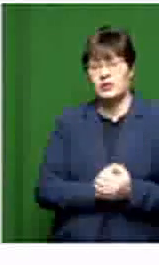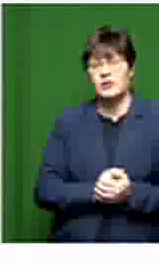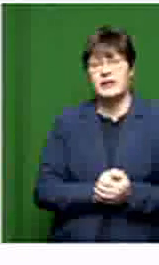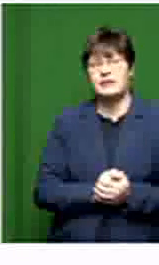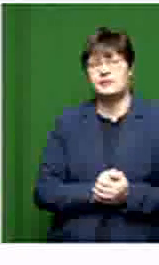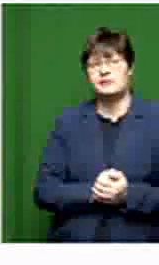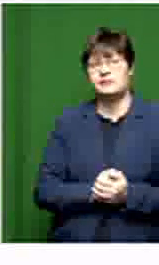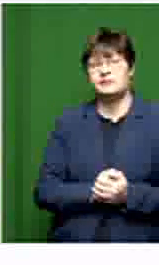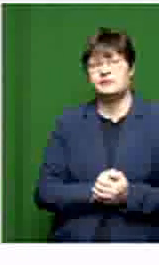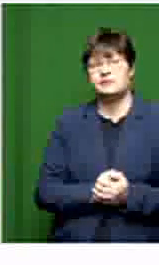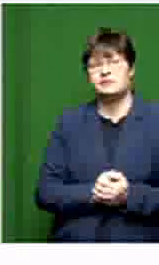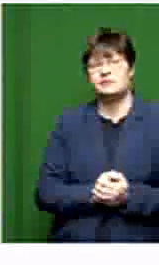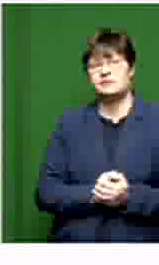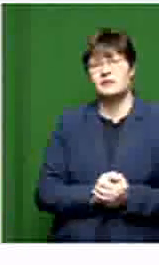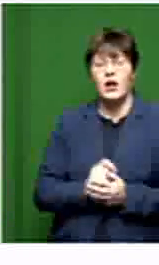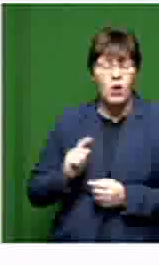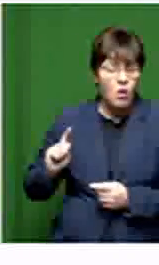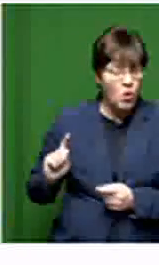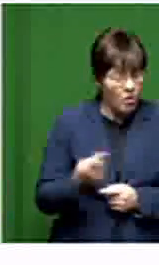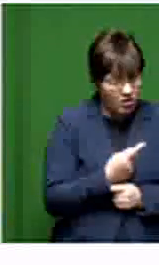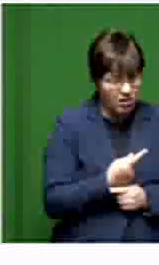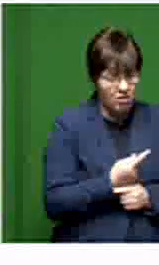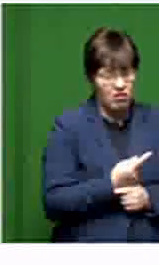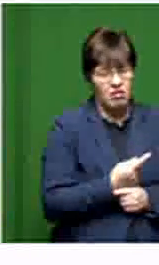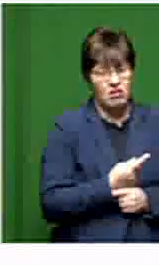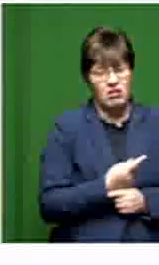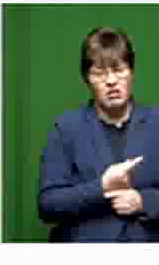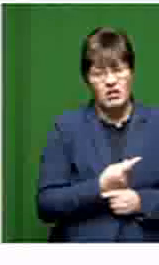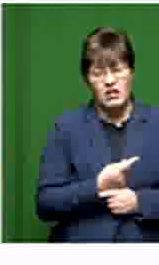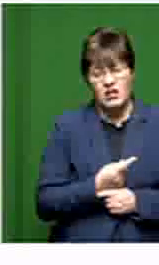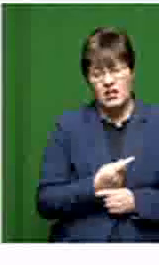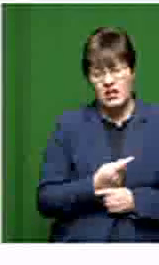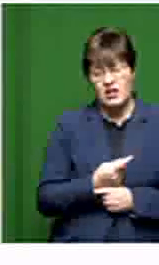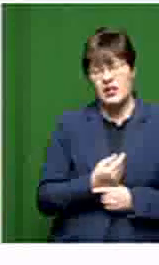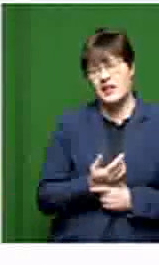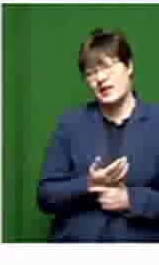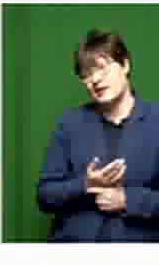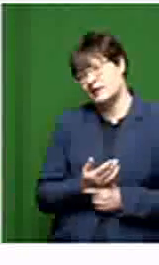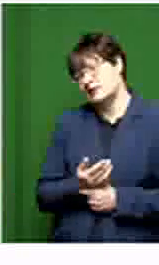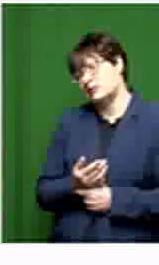think everybody has had to, funding has been